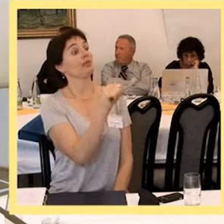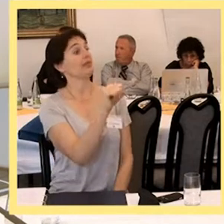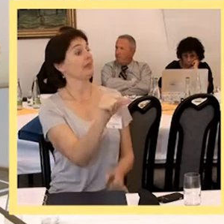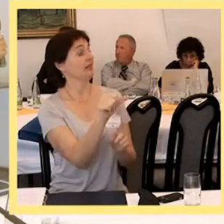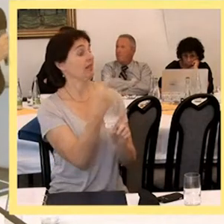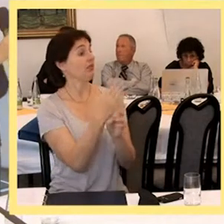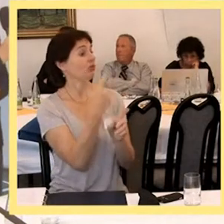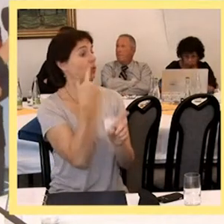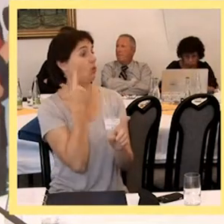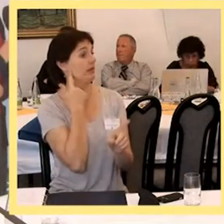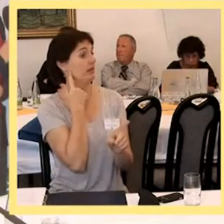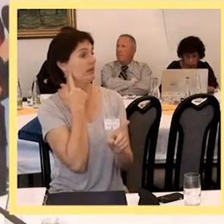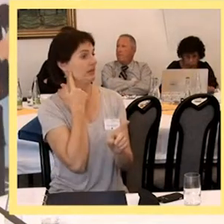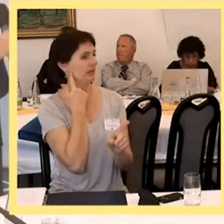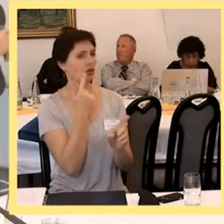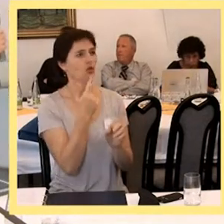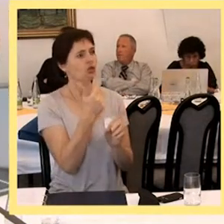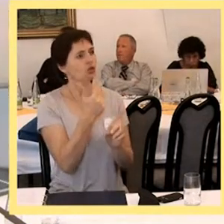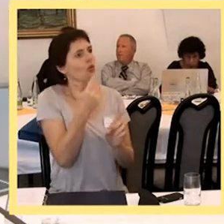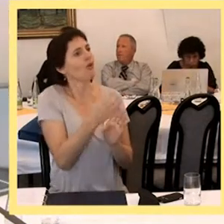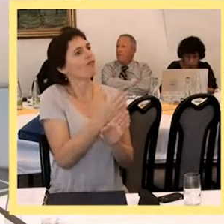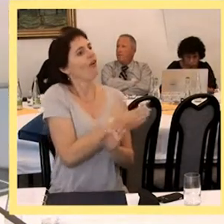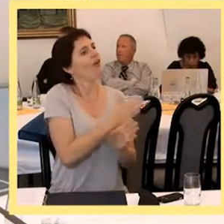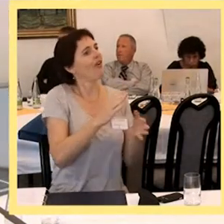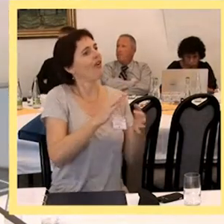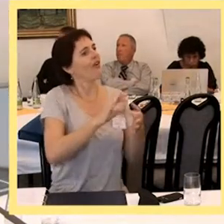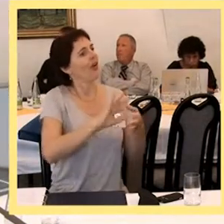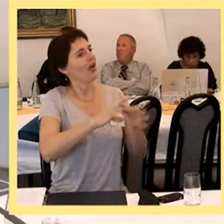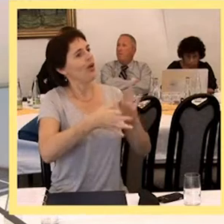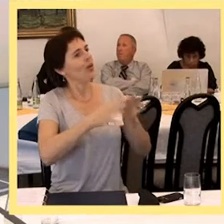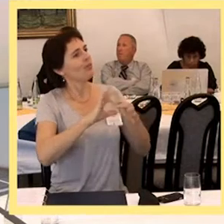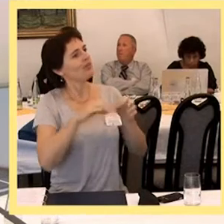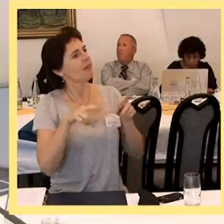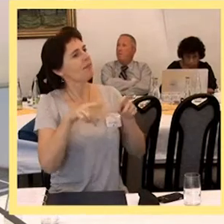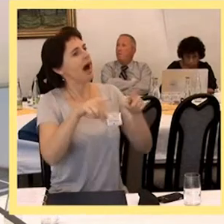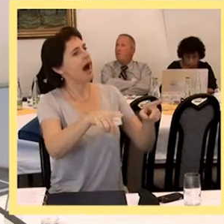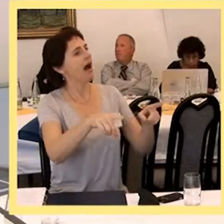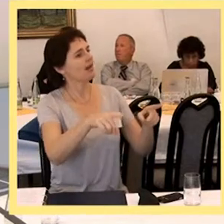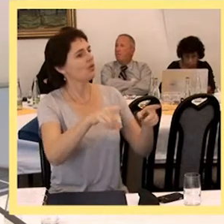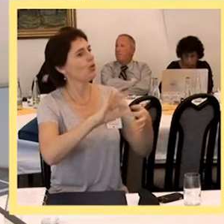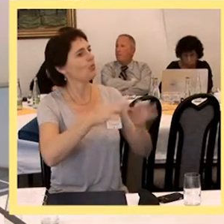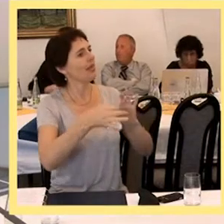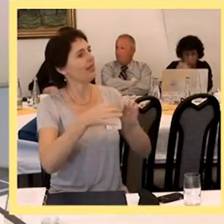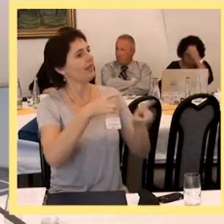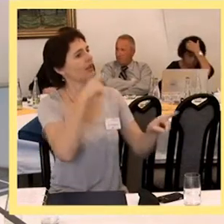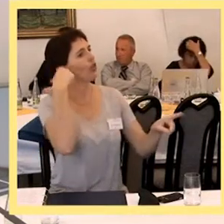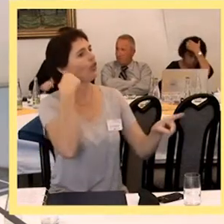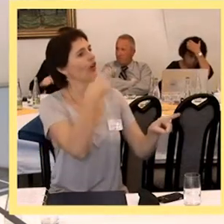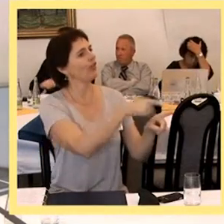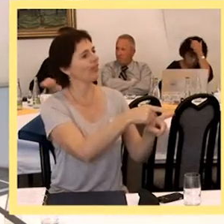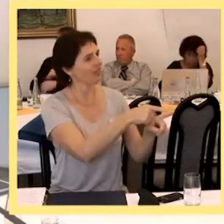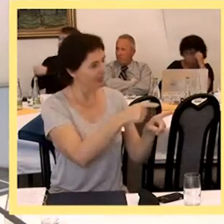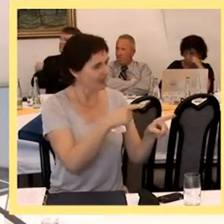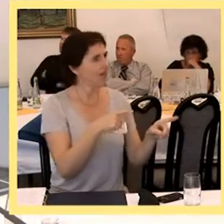2 years before the Olympic and Paralympic Games in London. And this was part of the preparation for